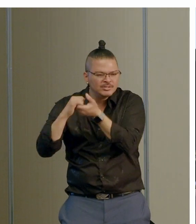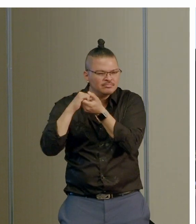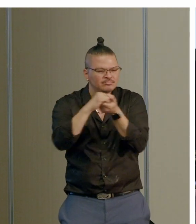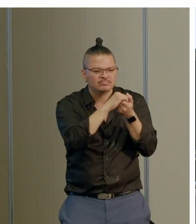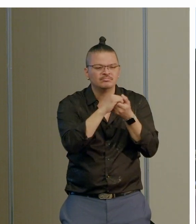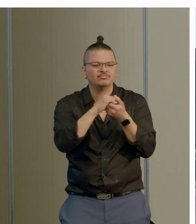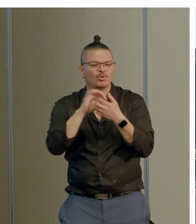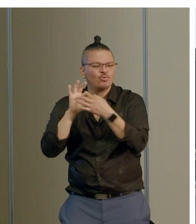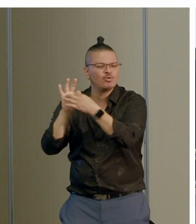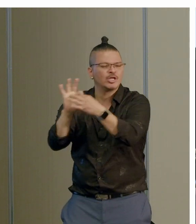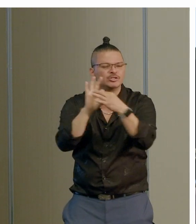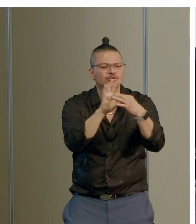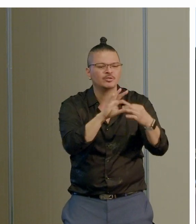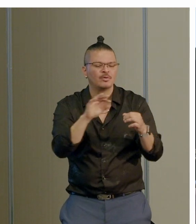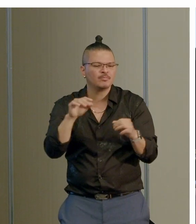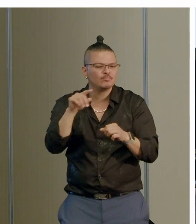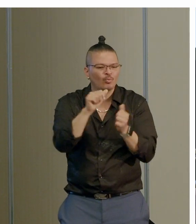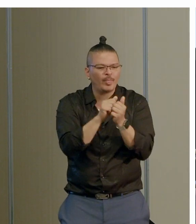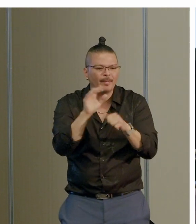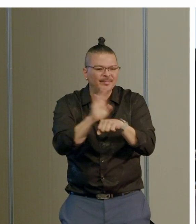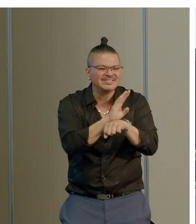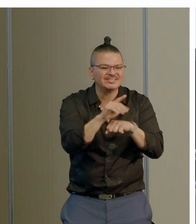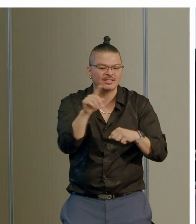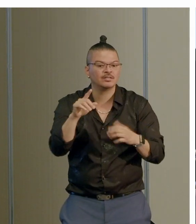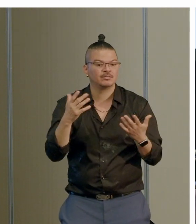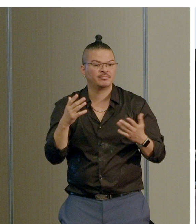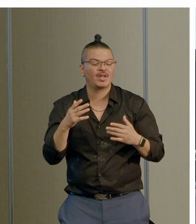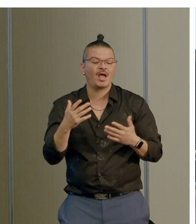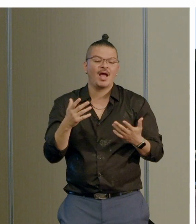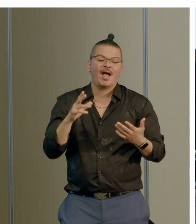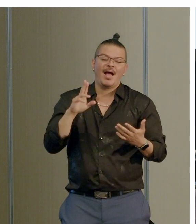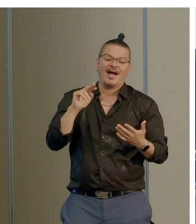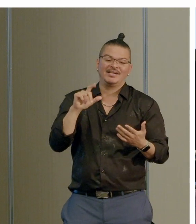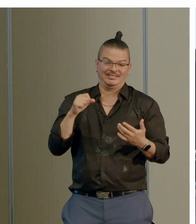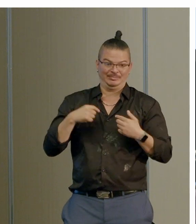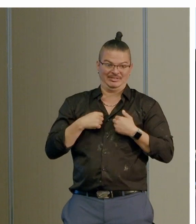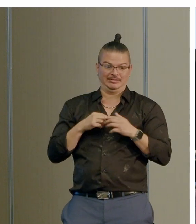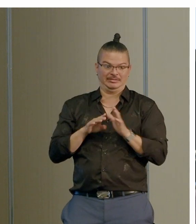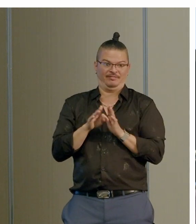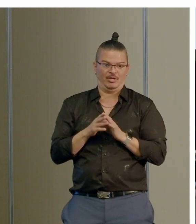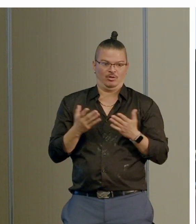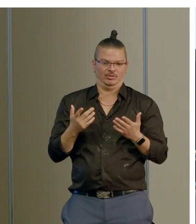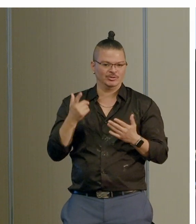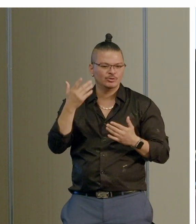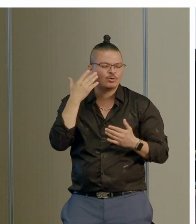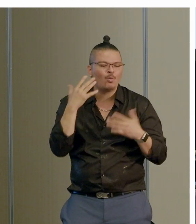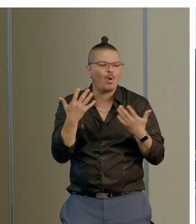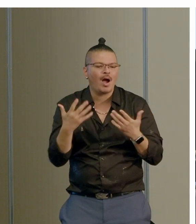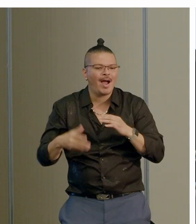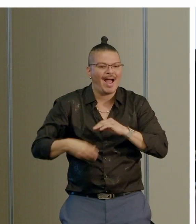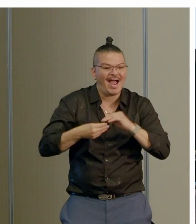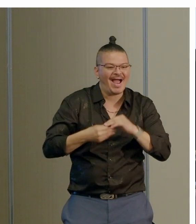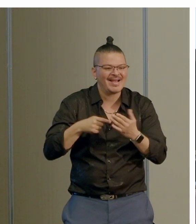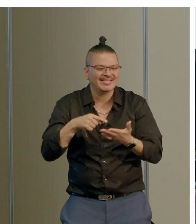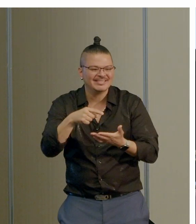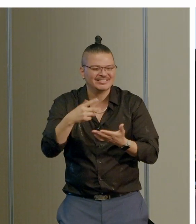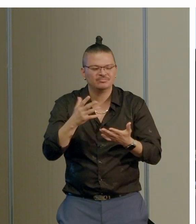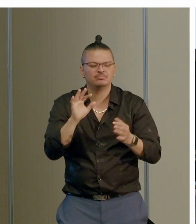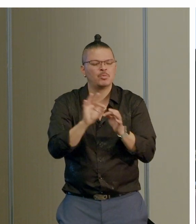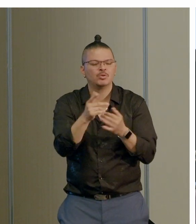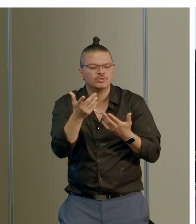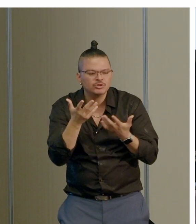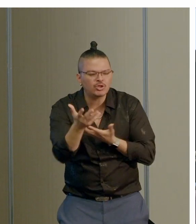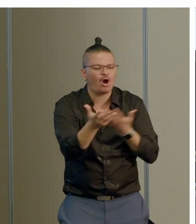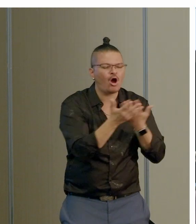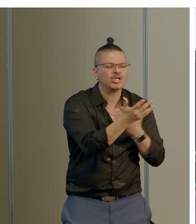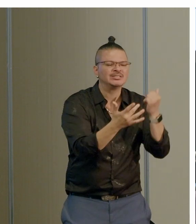the developer, and I think the more you talk with those in your ecosystem, and whether that be the technical